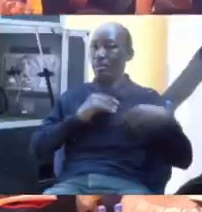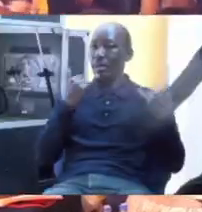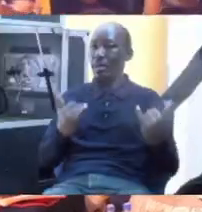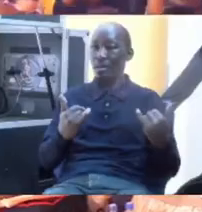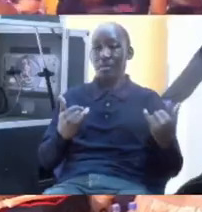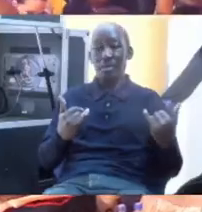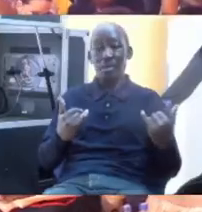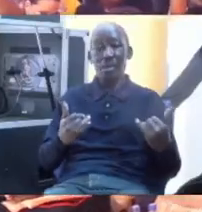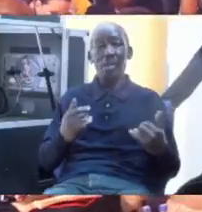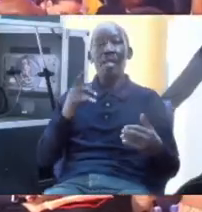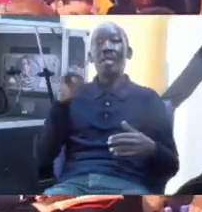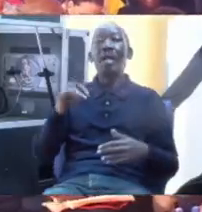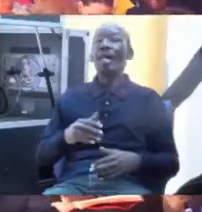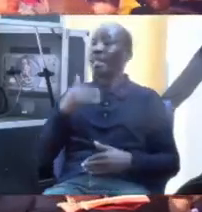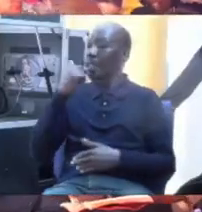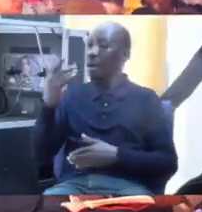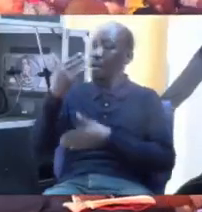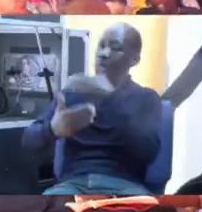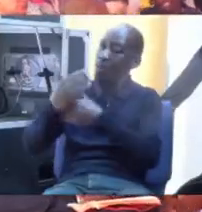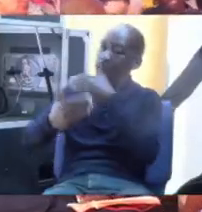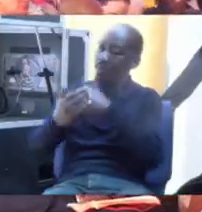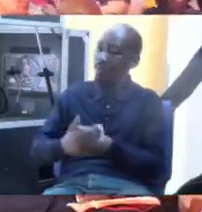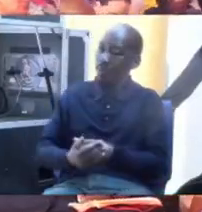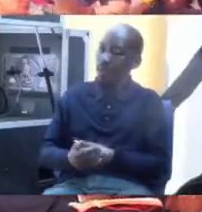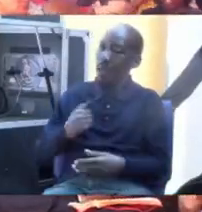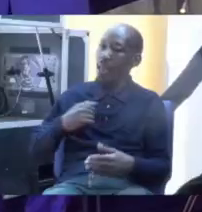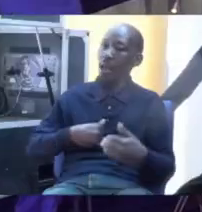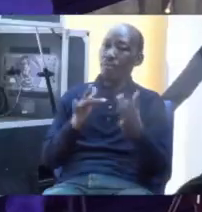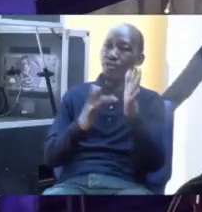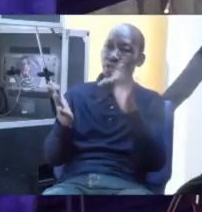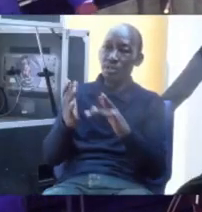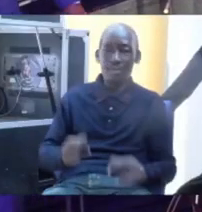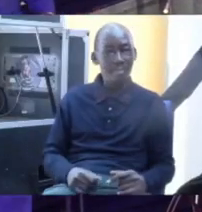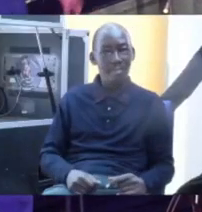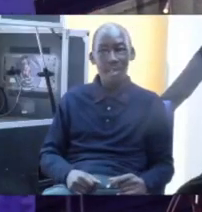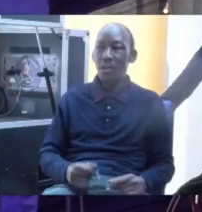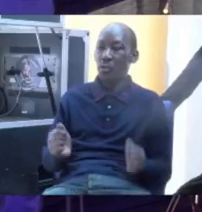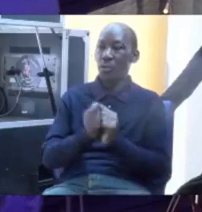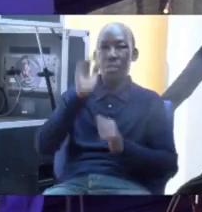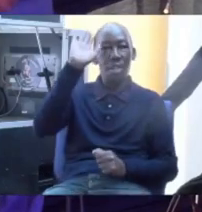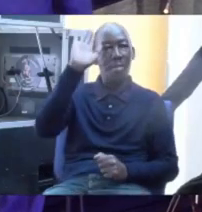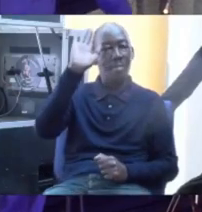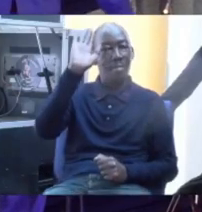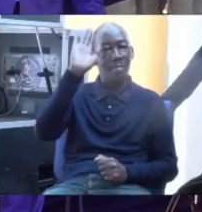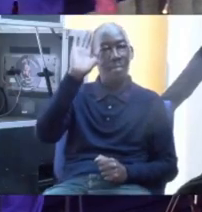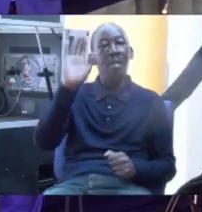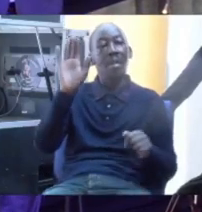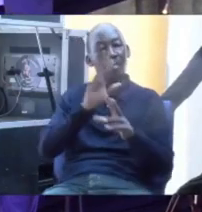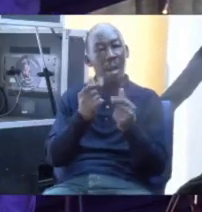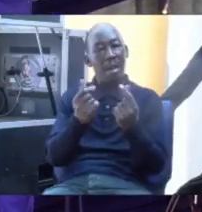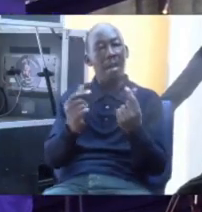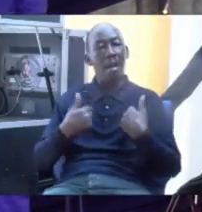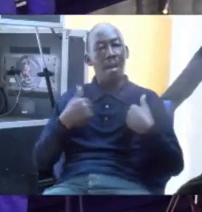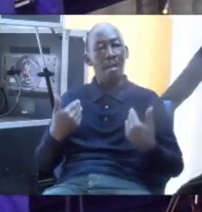amepokea? Shuhudia jirani, mwambie neighbor. Mwambie jirani. Niko na Yesu. I have Jesus. Pamoja naye. Together pesa niko nazo. Niko